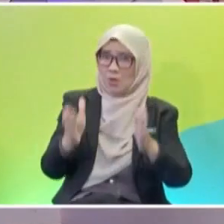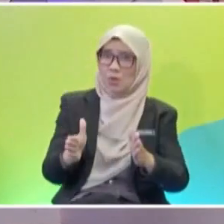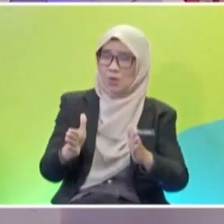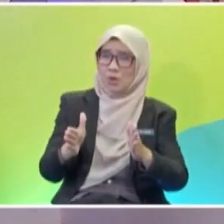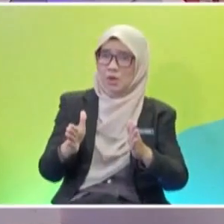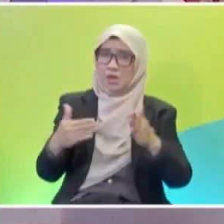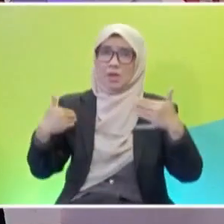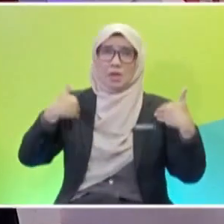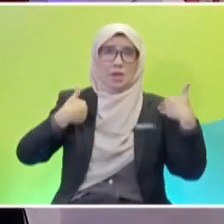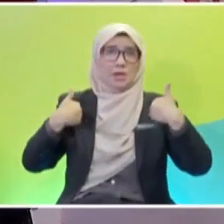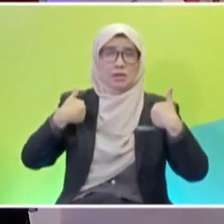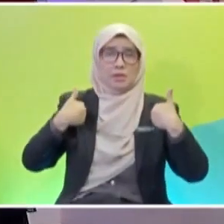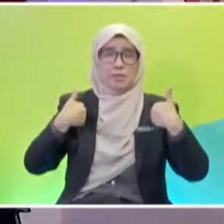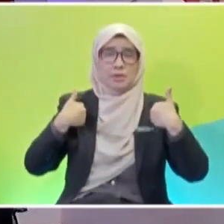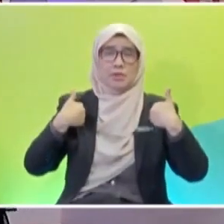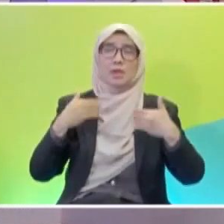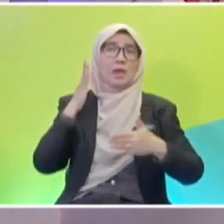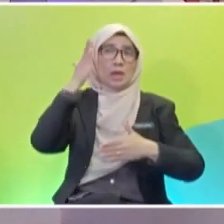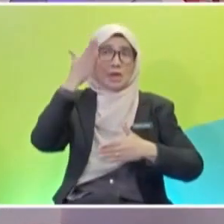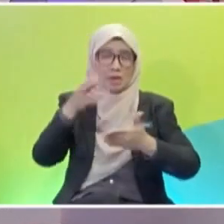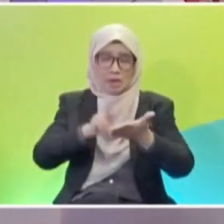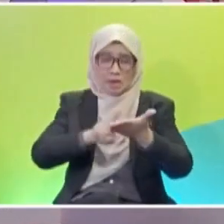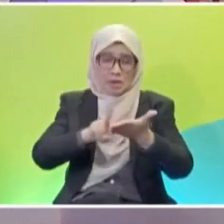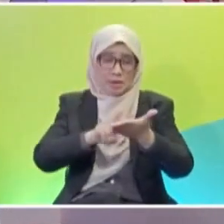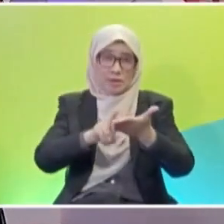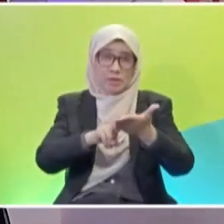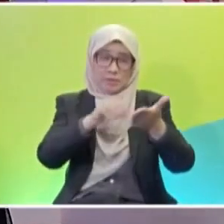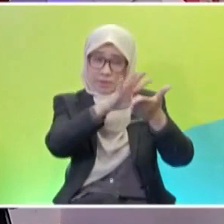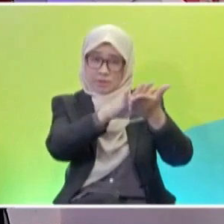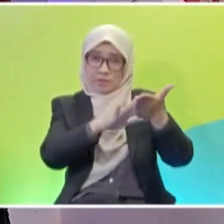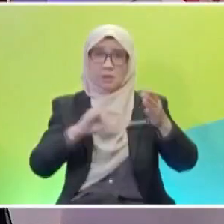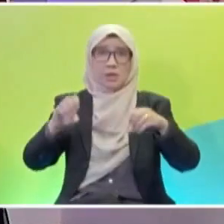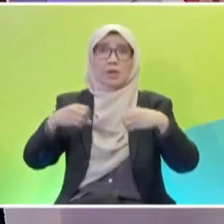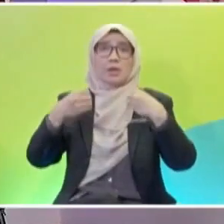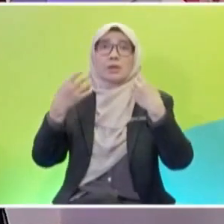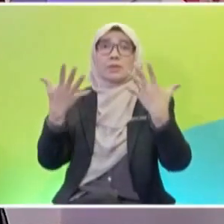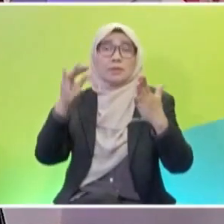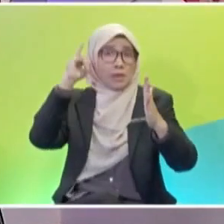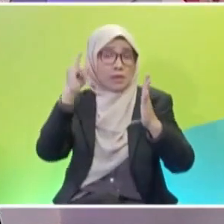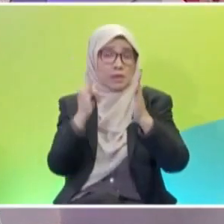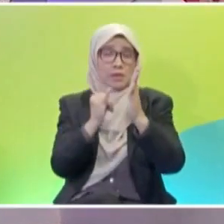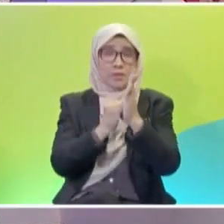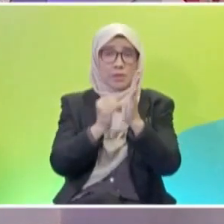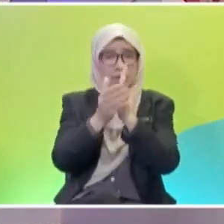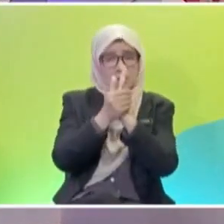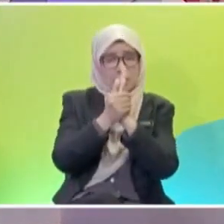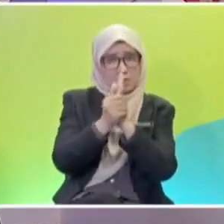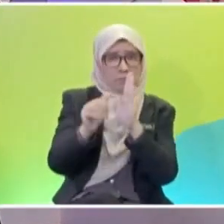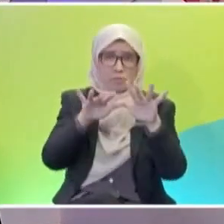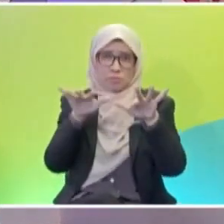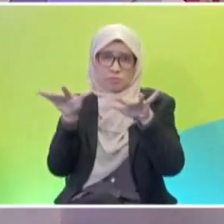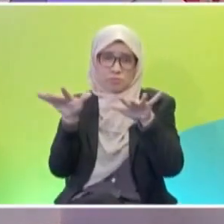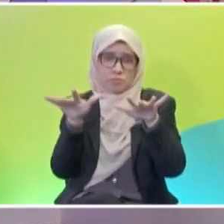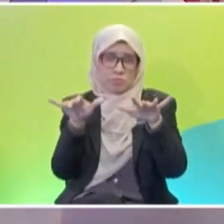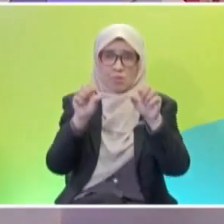going to read a text that talks about how images can be manipulated in certain ways to make